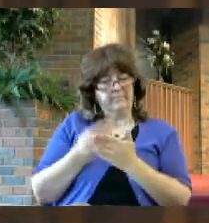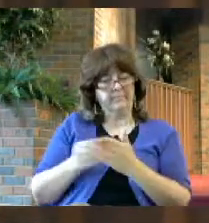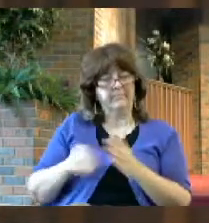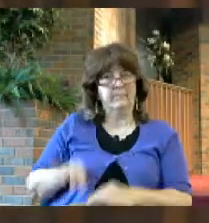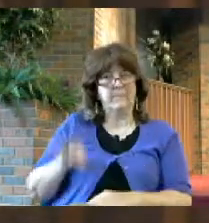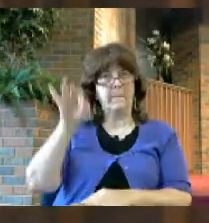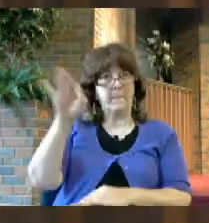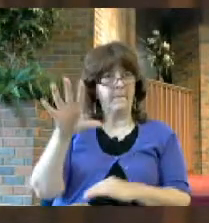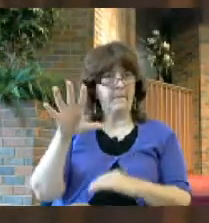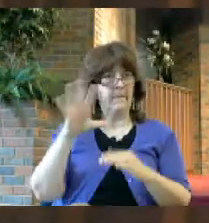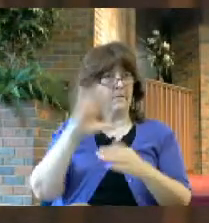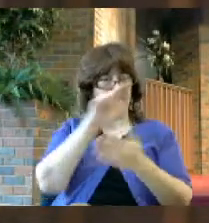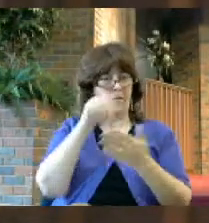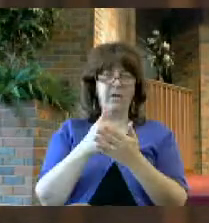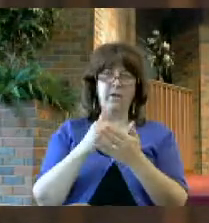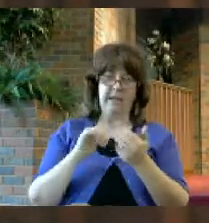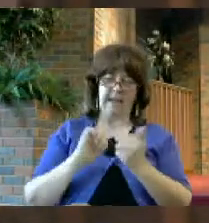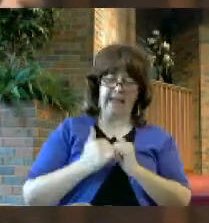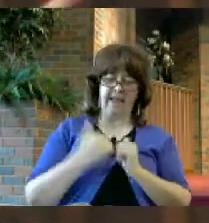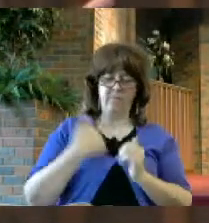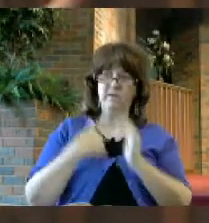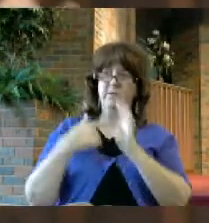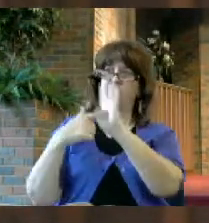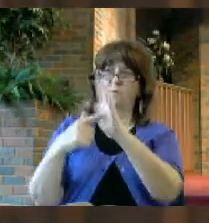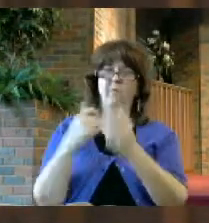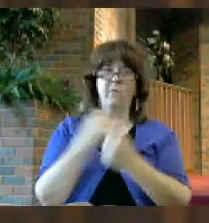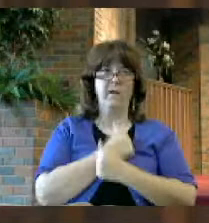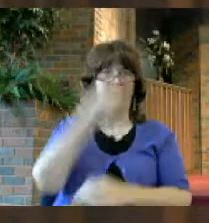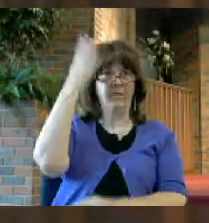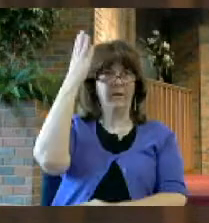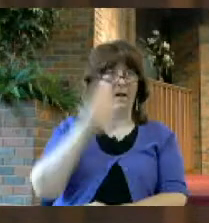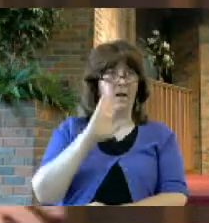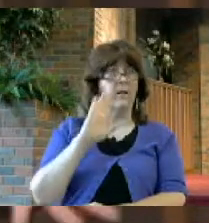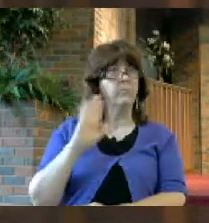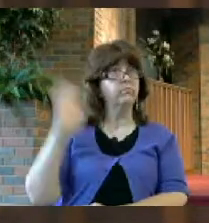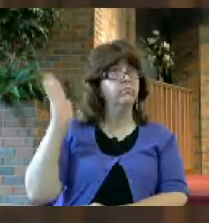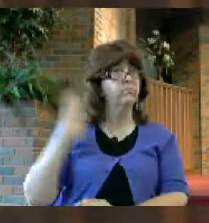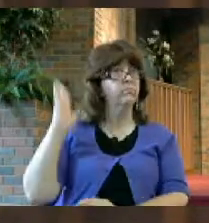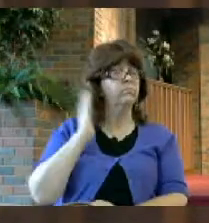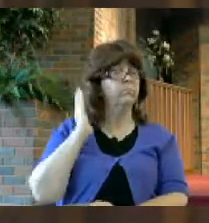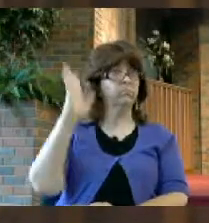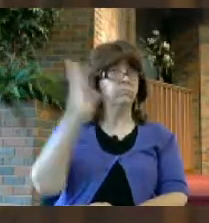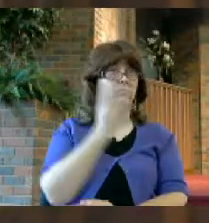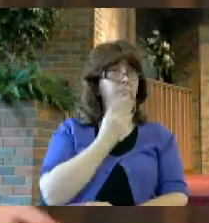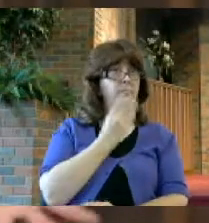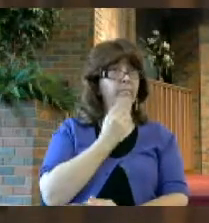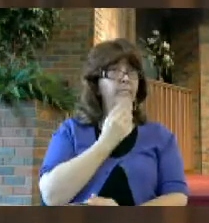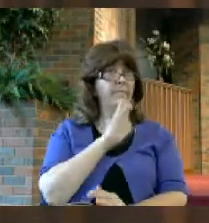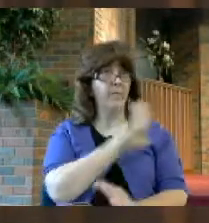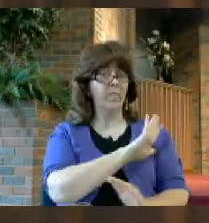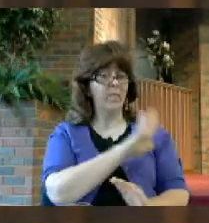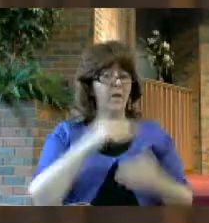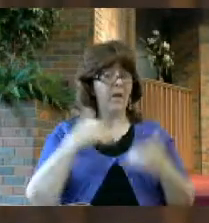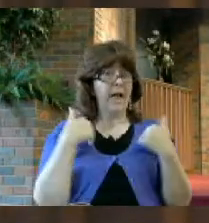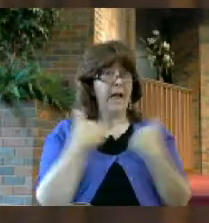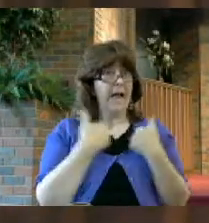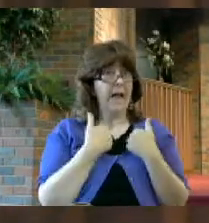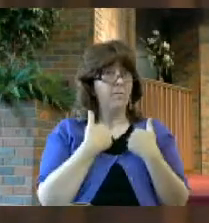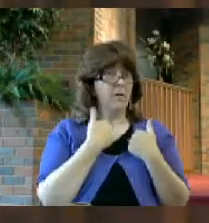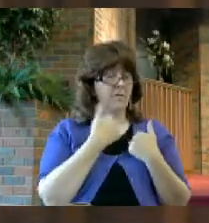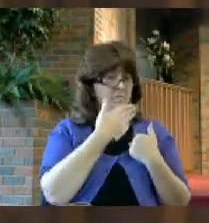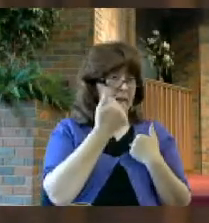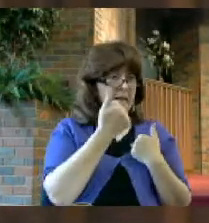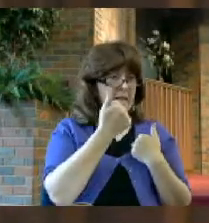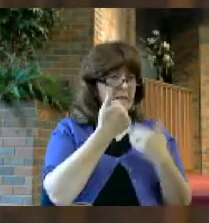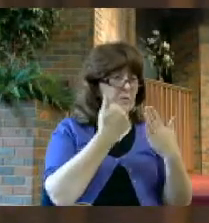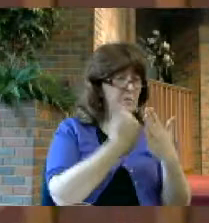our love to God. The children of Israel were required to bring firstling of the flock and the things that they possessed back to God,